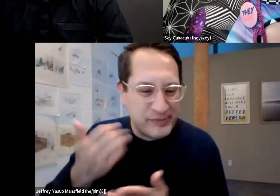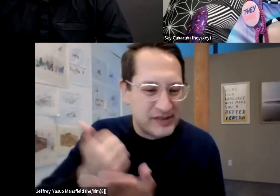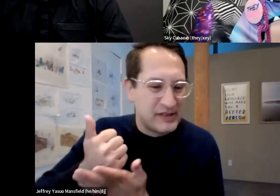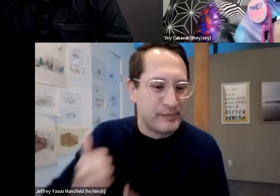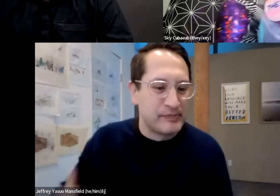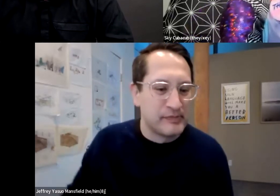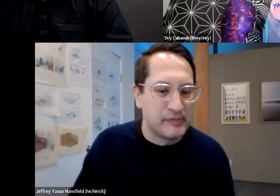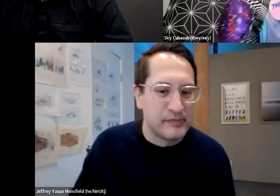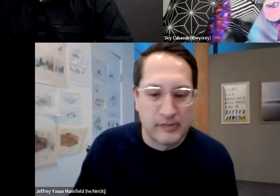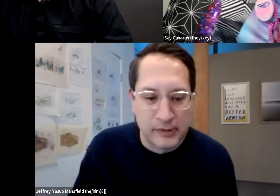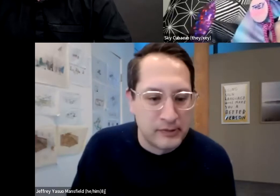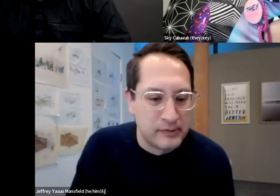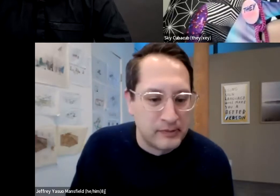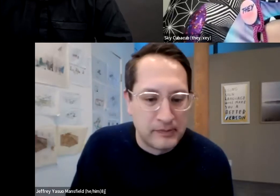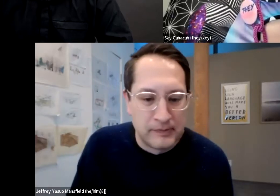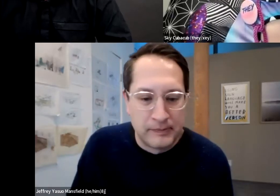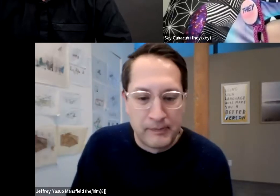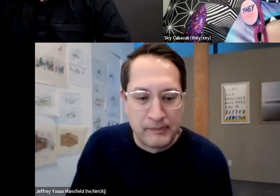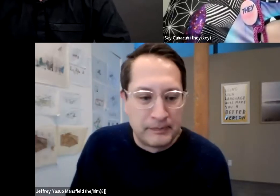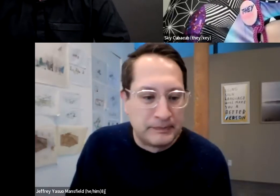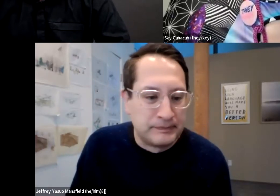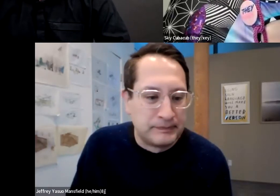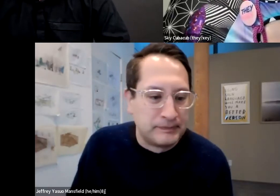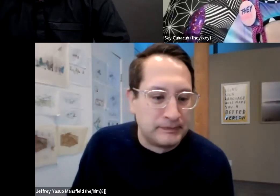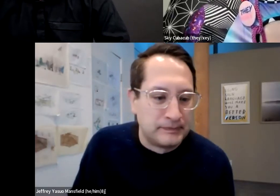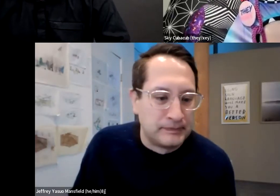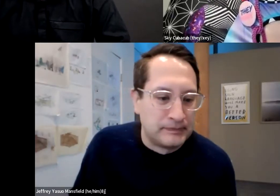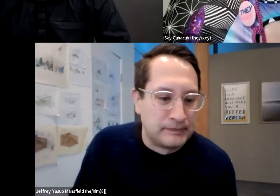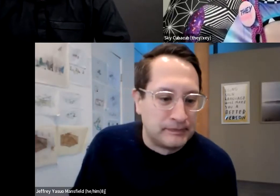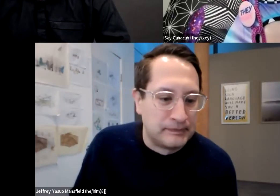adjust, pin, or however you need to see.